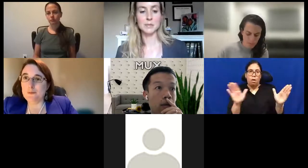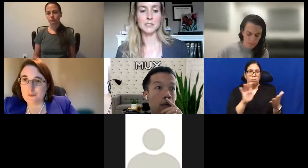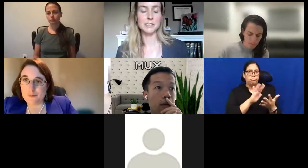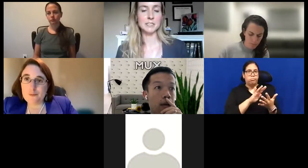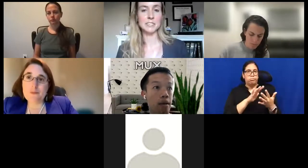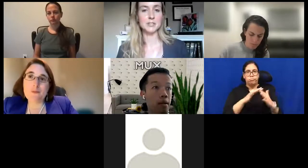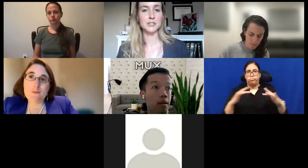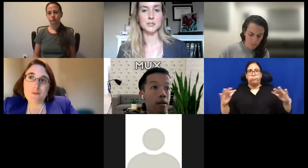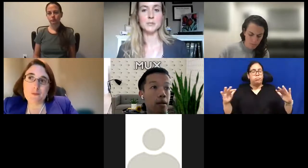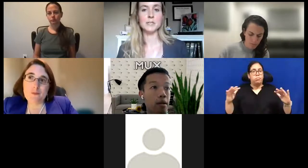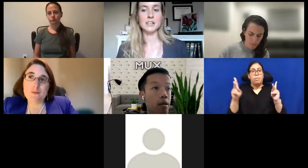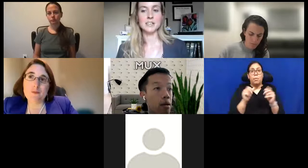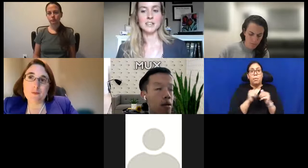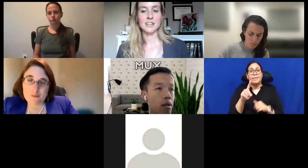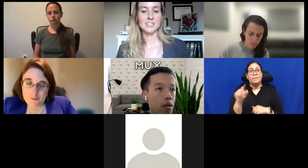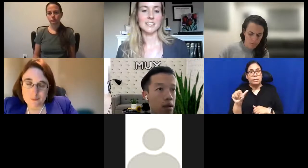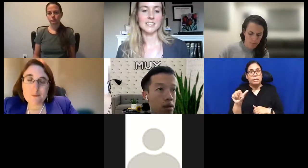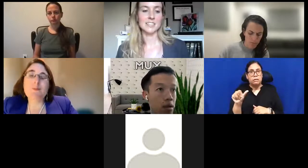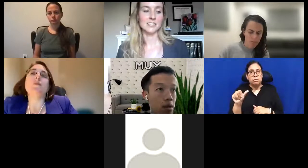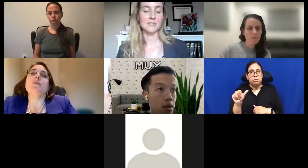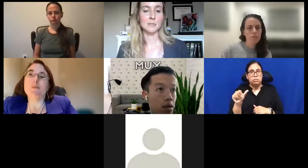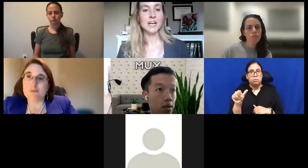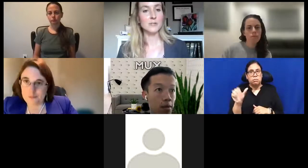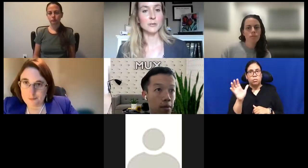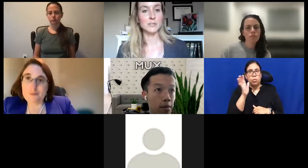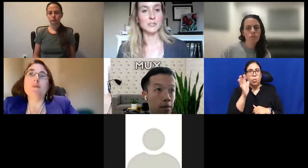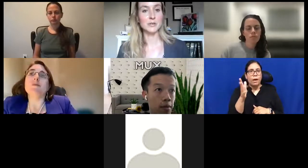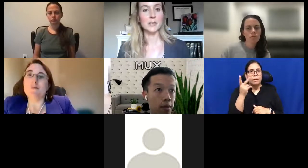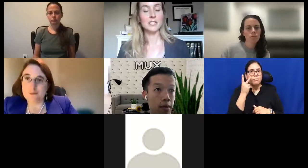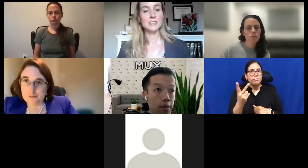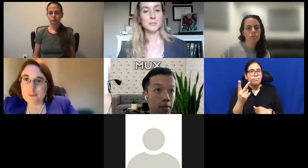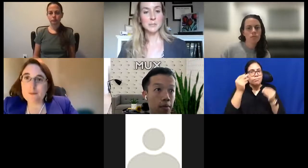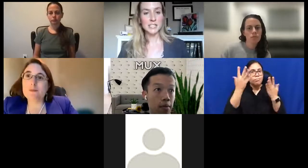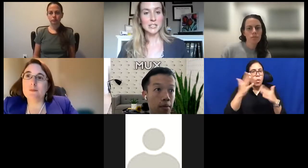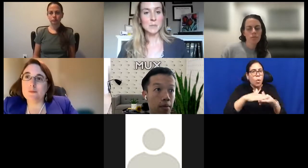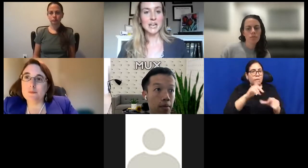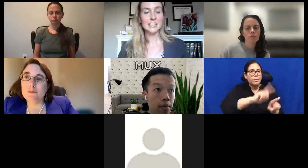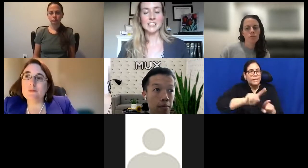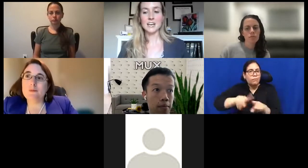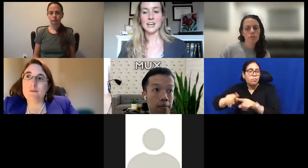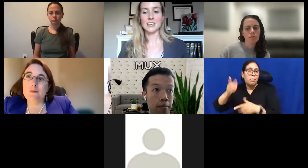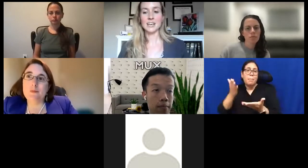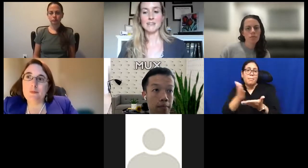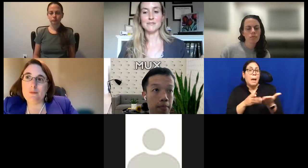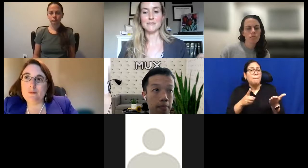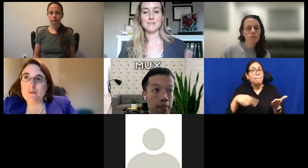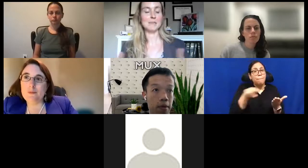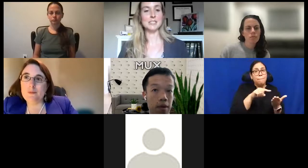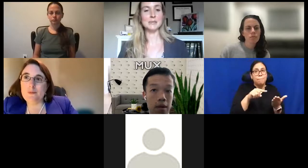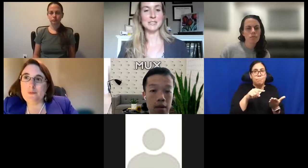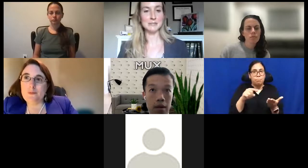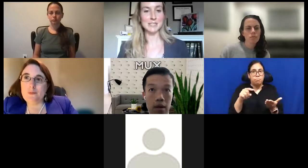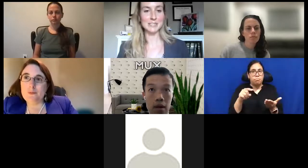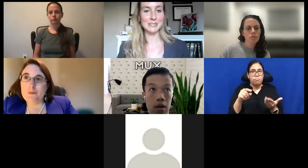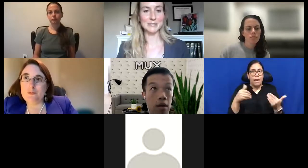because people with disabilities consume content on different platforms. And so some people in here might have